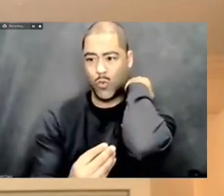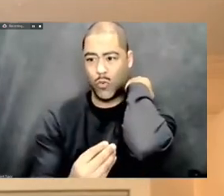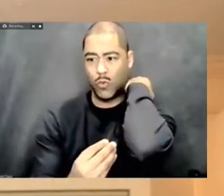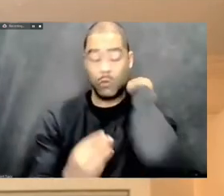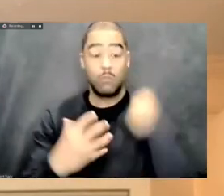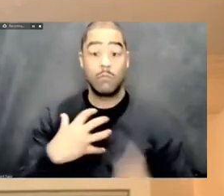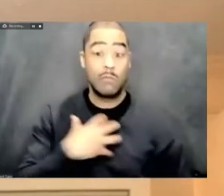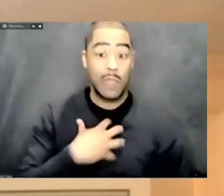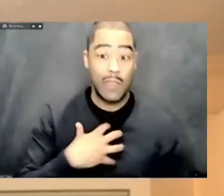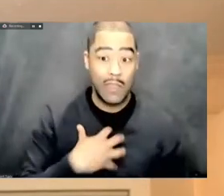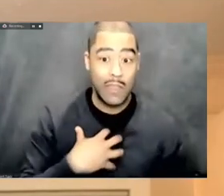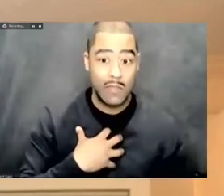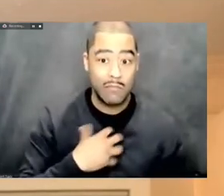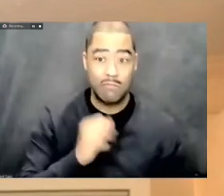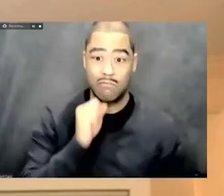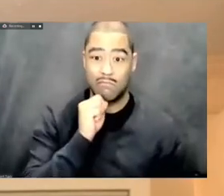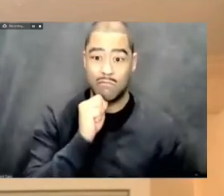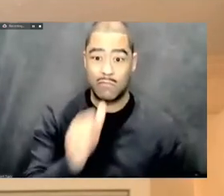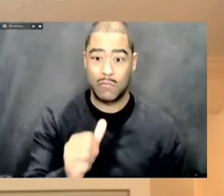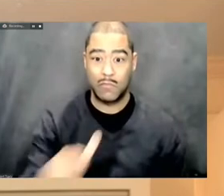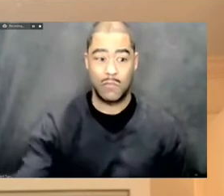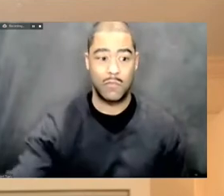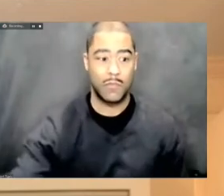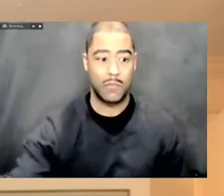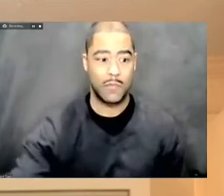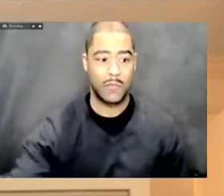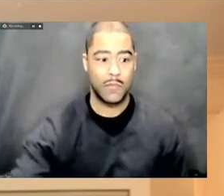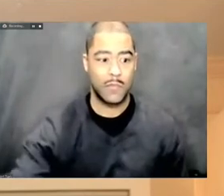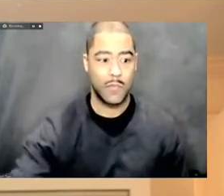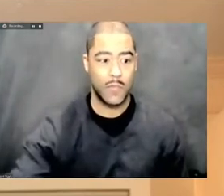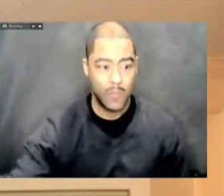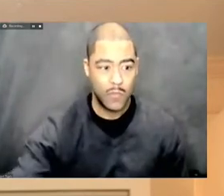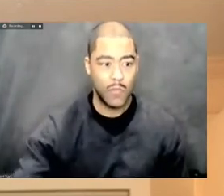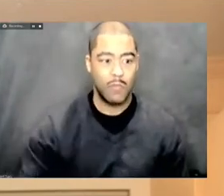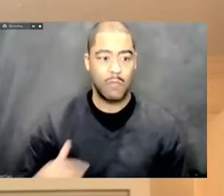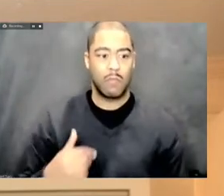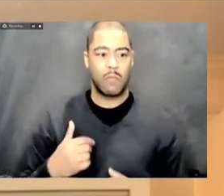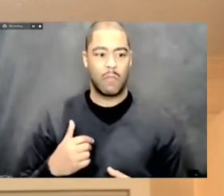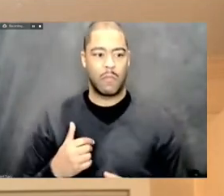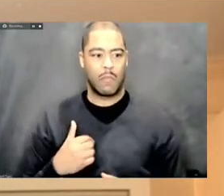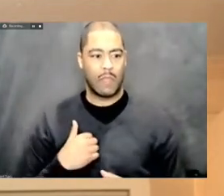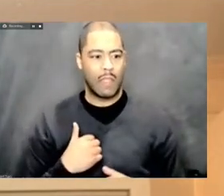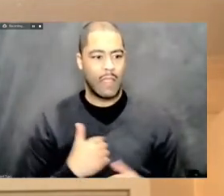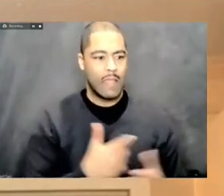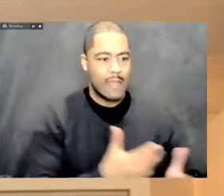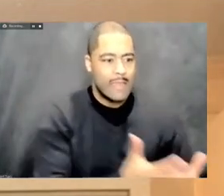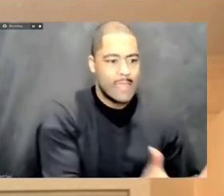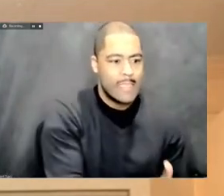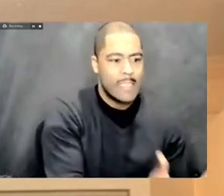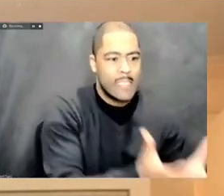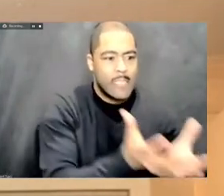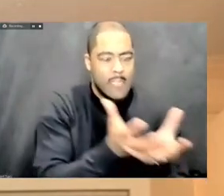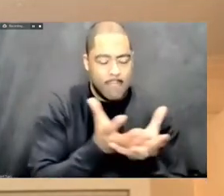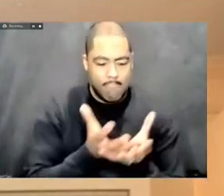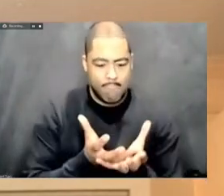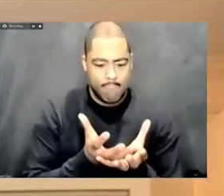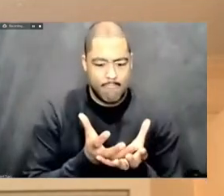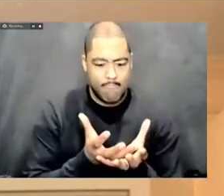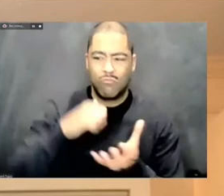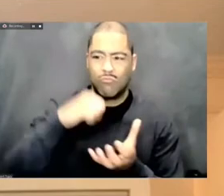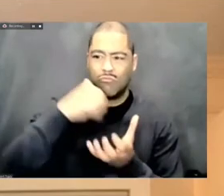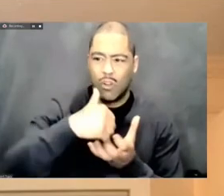understand me if I stoop to lift a rock and hold it like a child, or laughed, or told them it is their